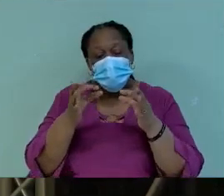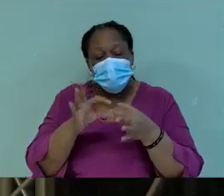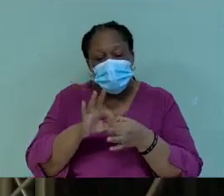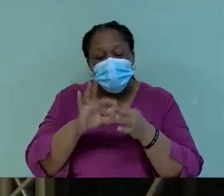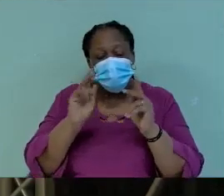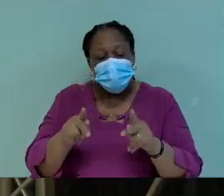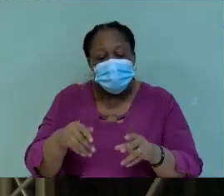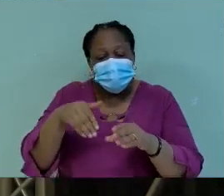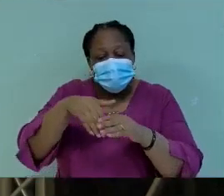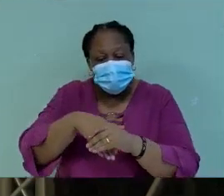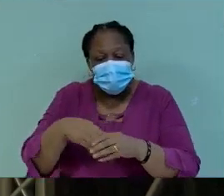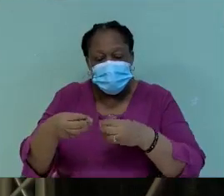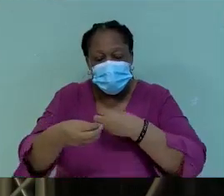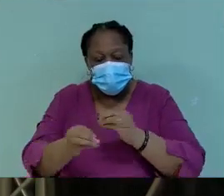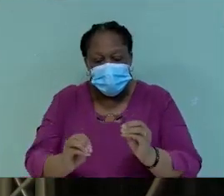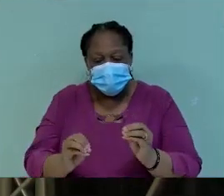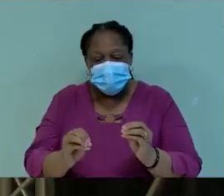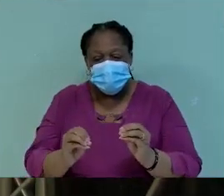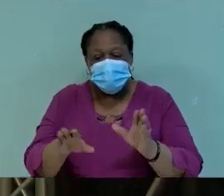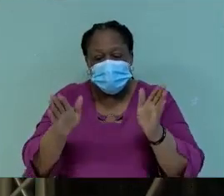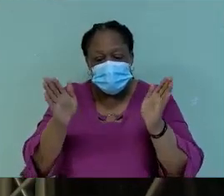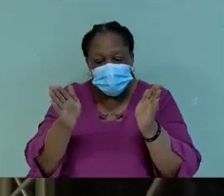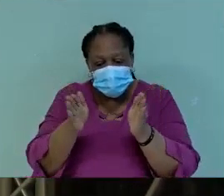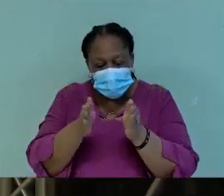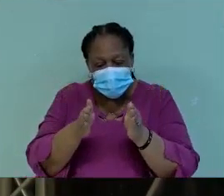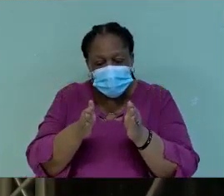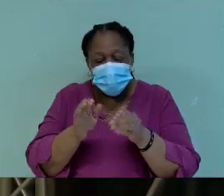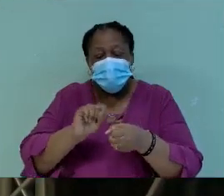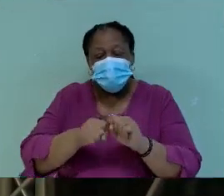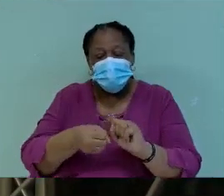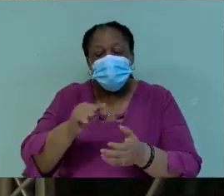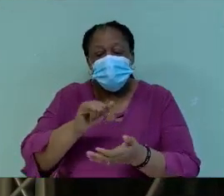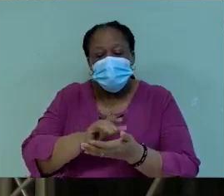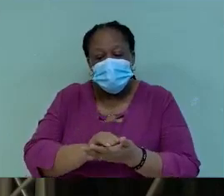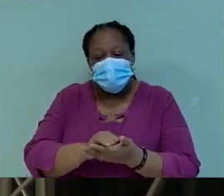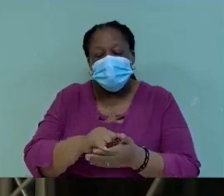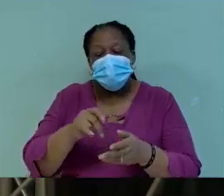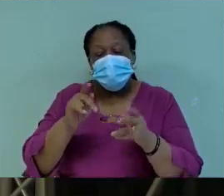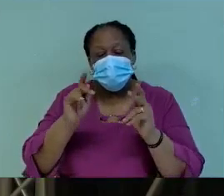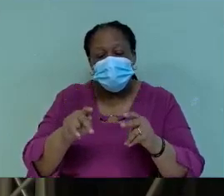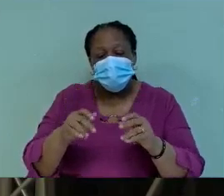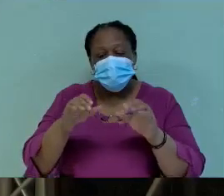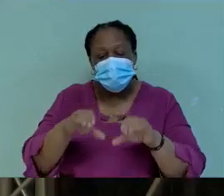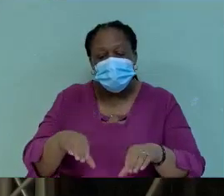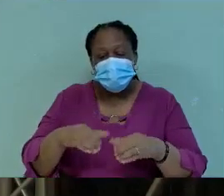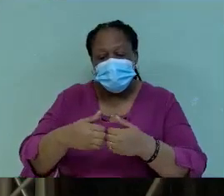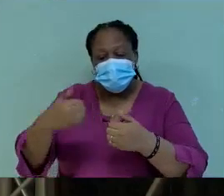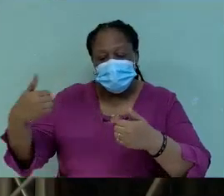reduced, allowing them to maintain the 6 feet distance from one another.